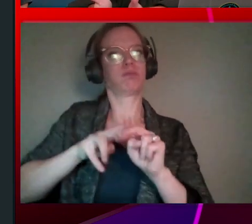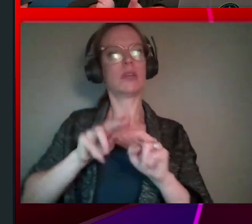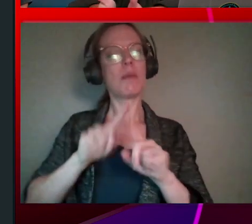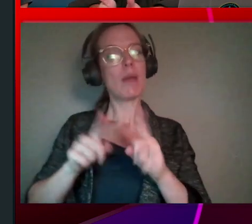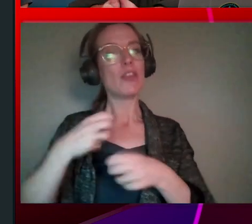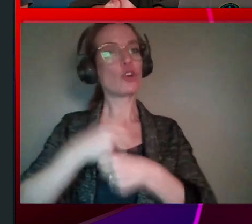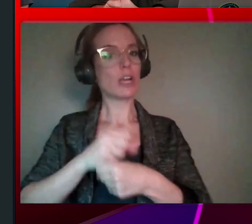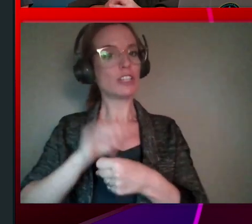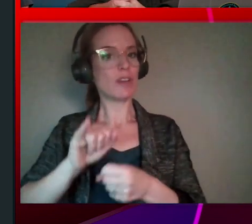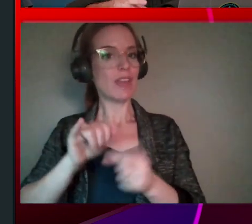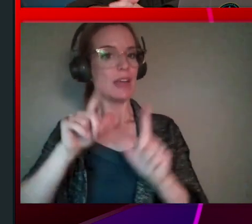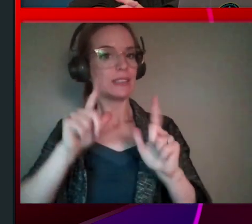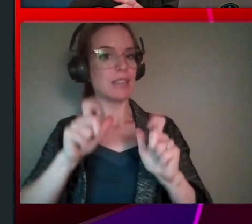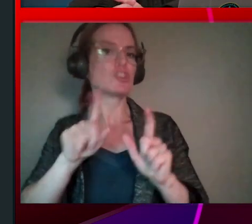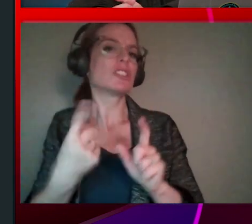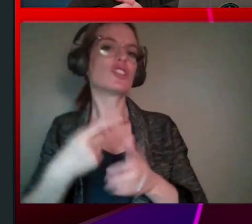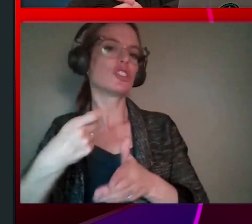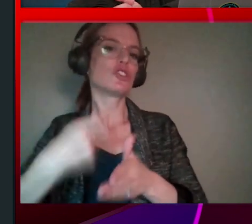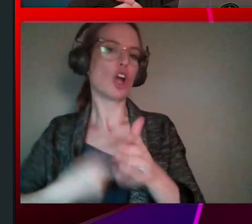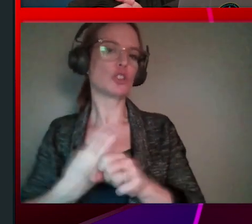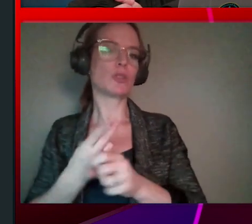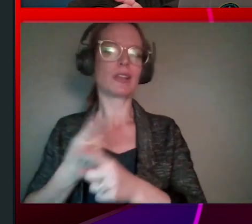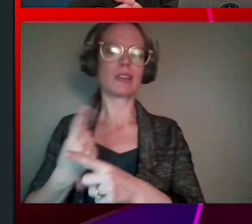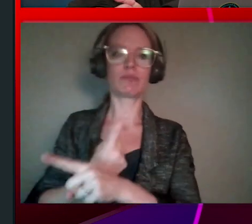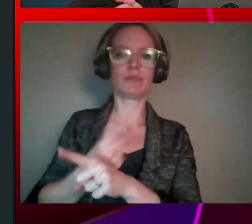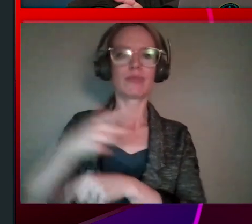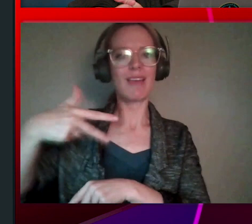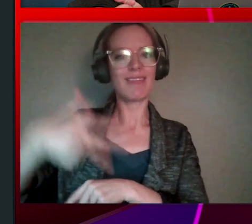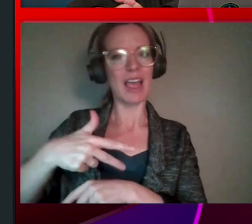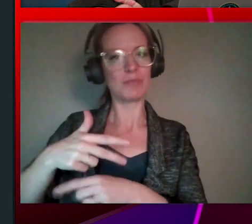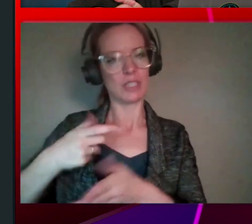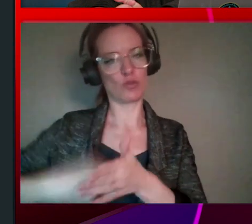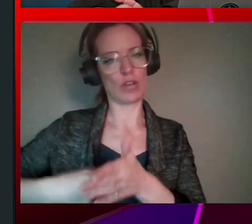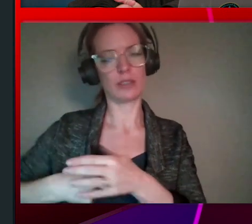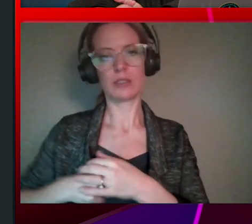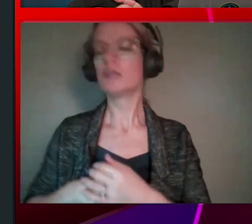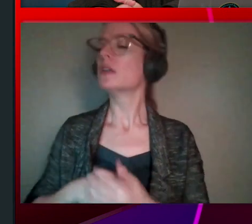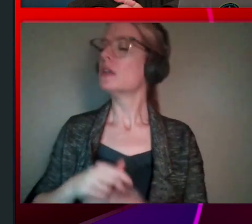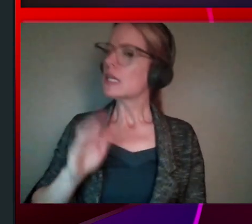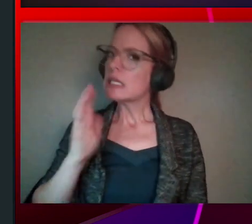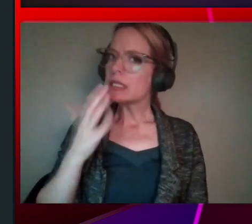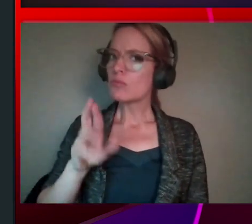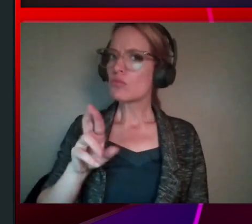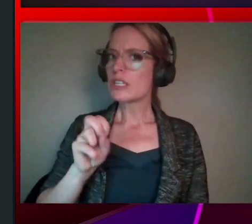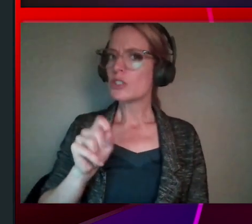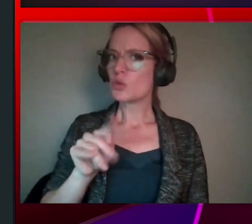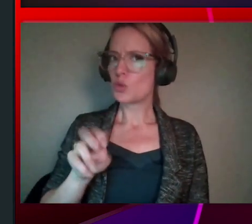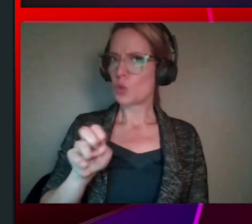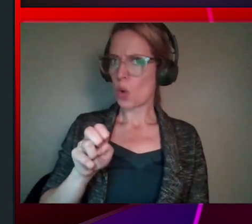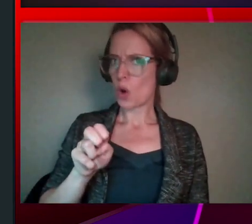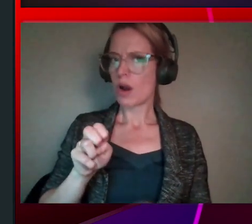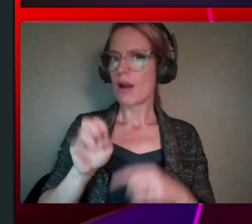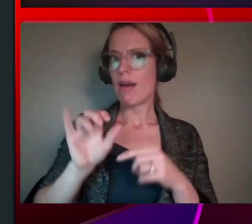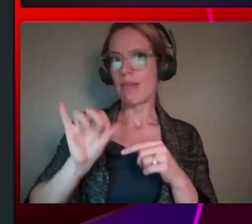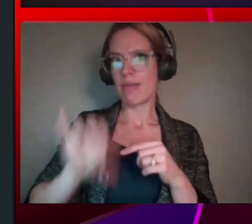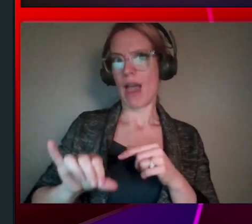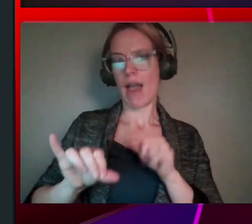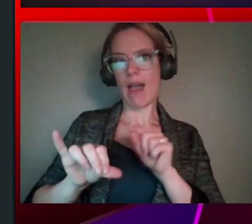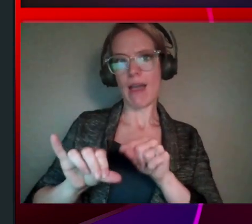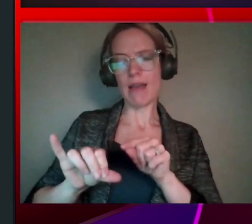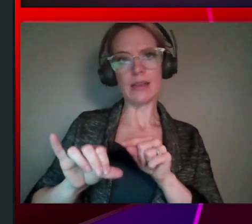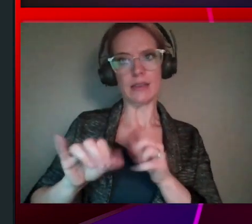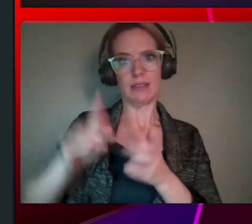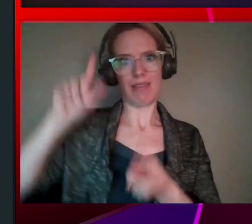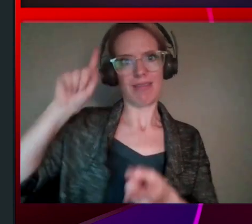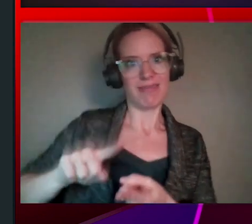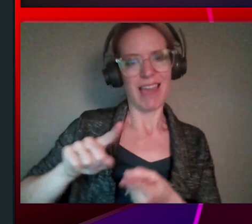Lambda normal rate. And it sounds to me like the restore, because it takes less time than a normal init, you're not going to be paying for like that